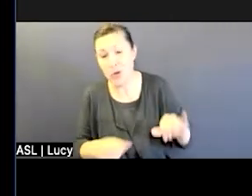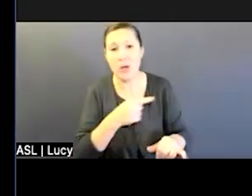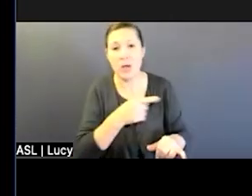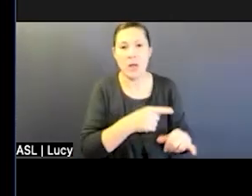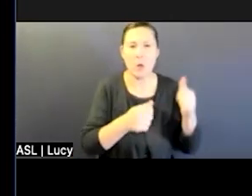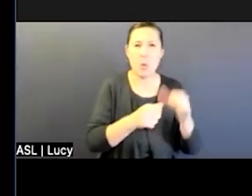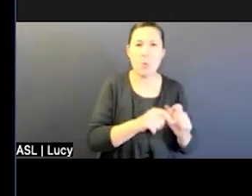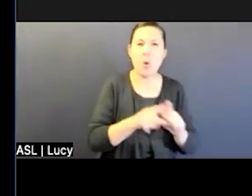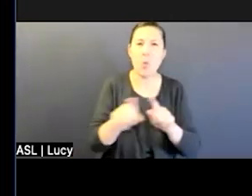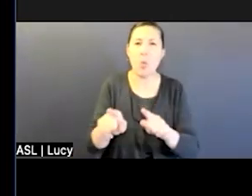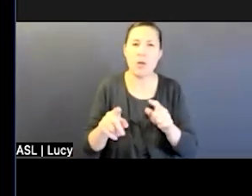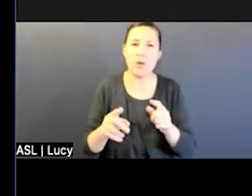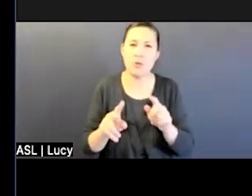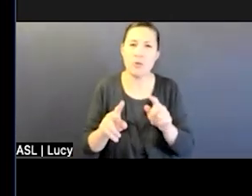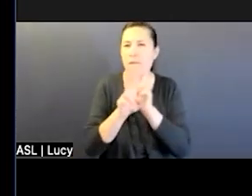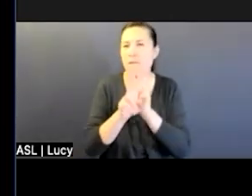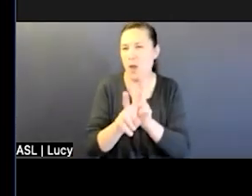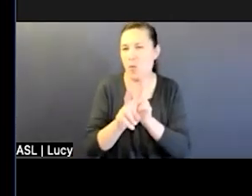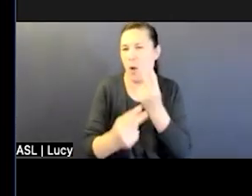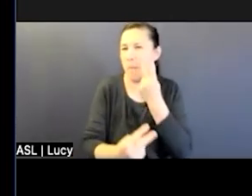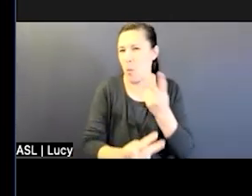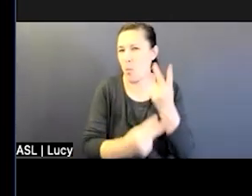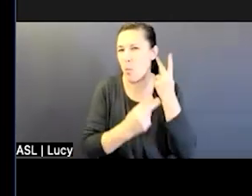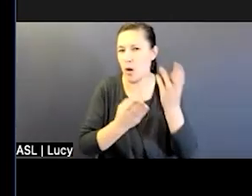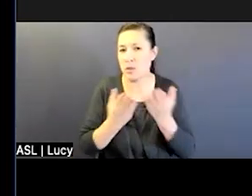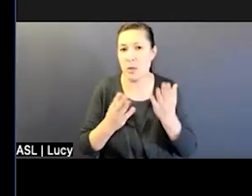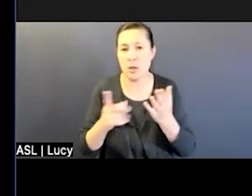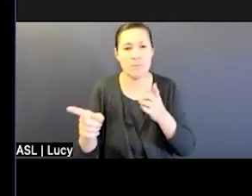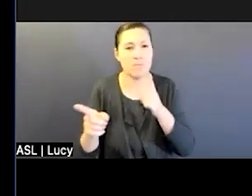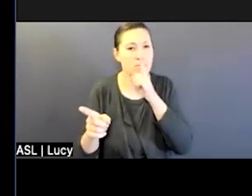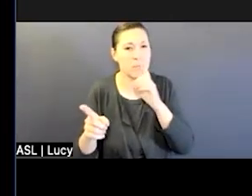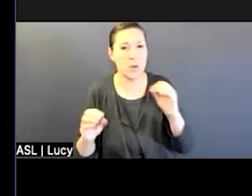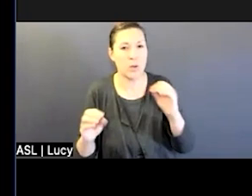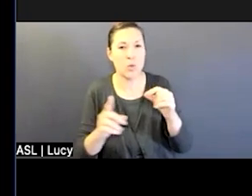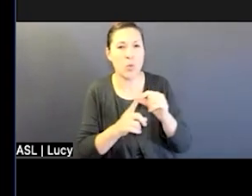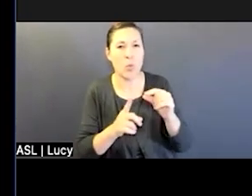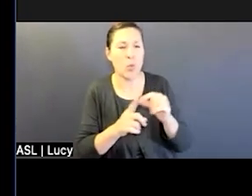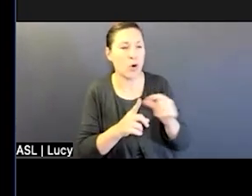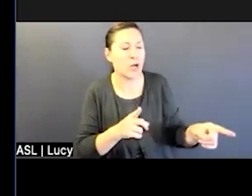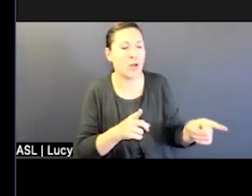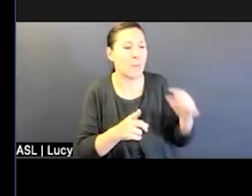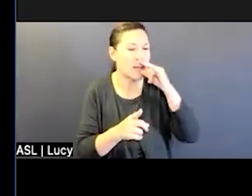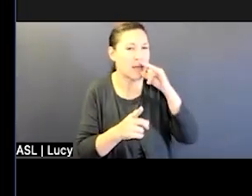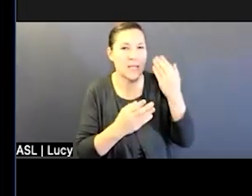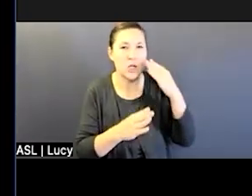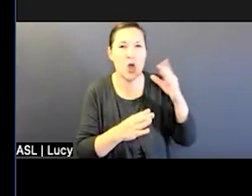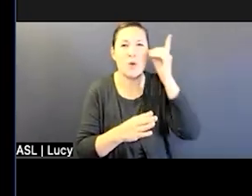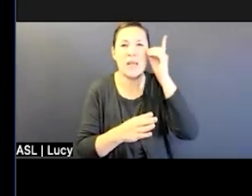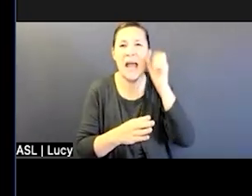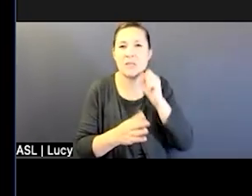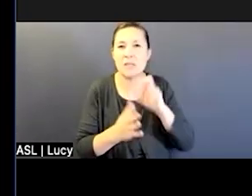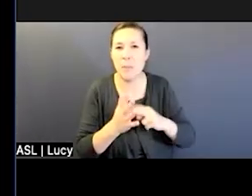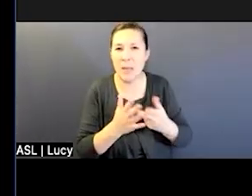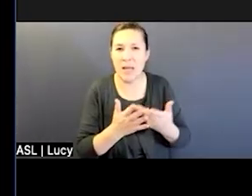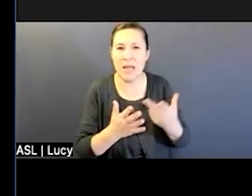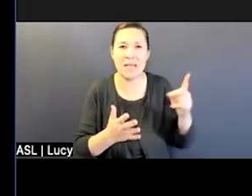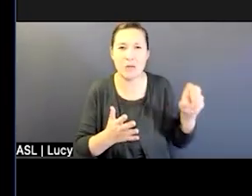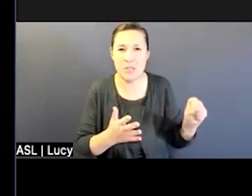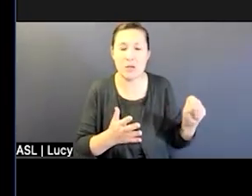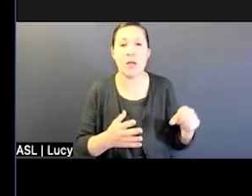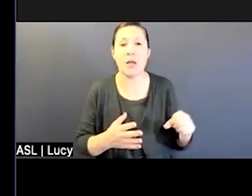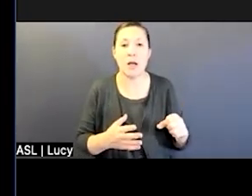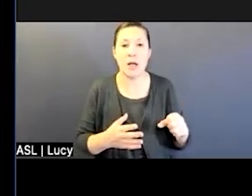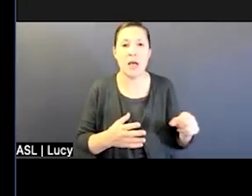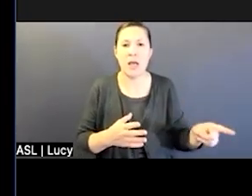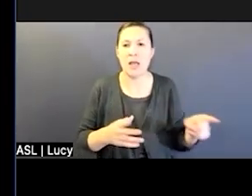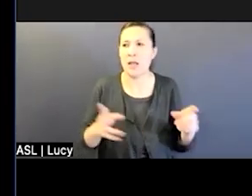service and they didn't have the words for Down syndrome, but they pulled on my arm and they pointed because they were a person with that Down syndrome,